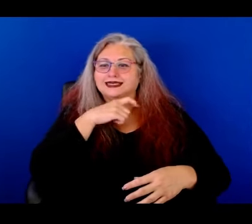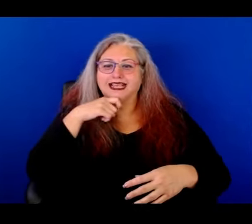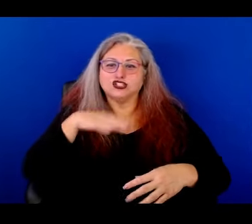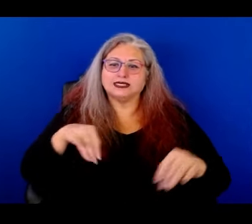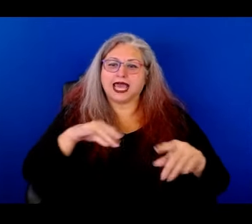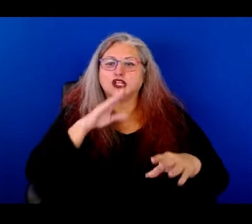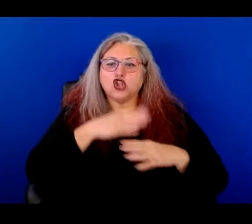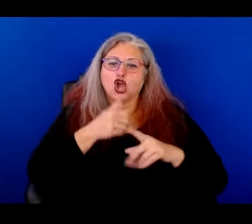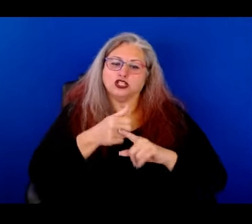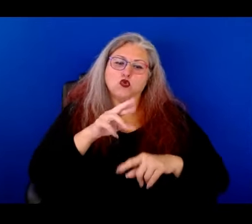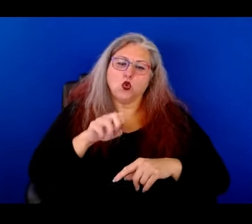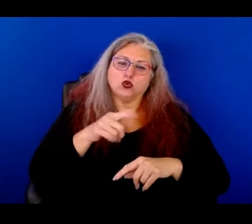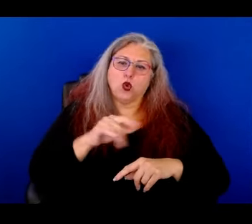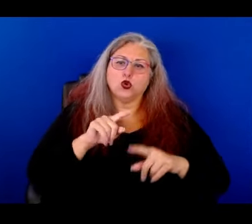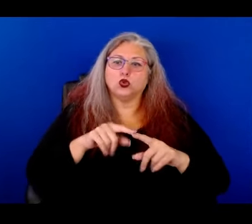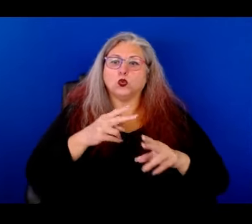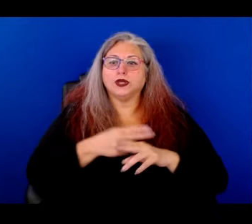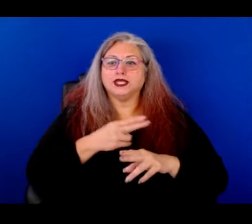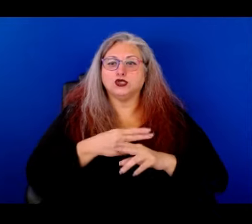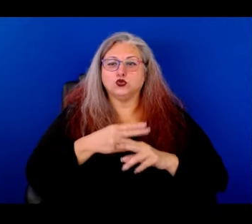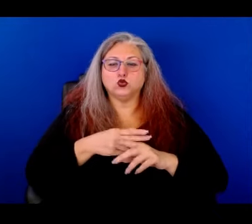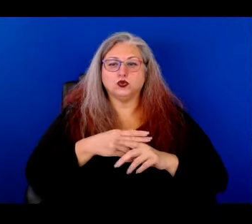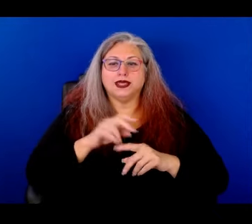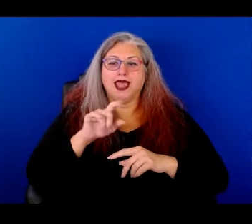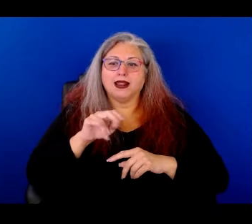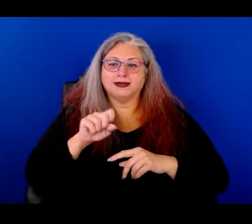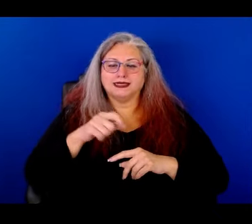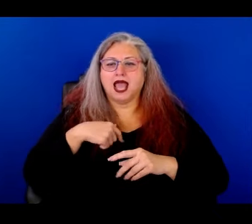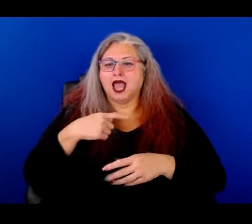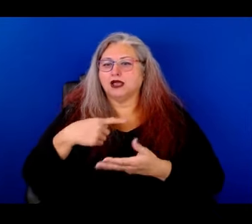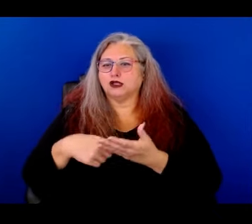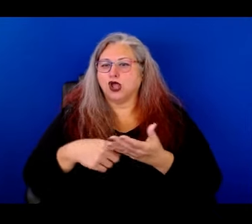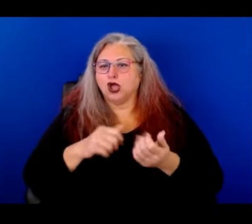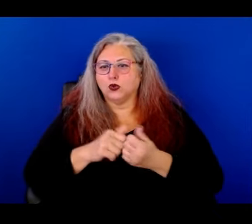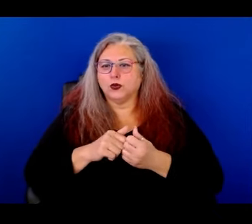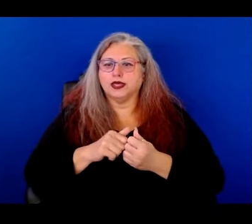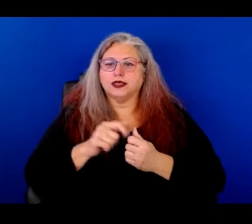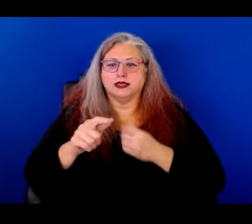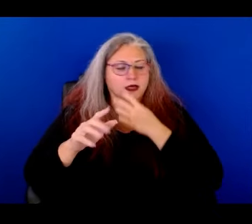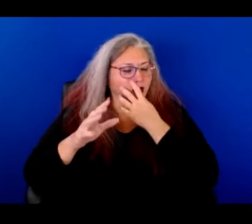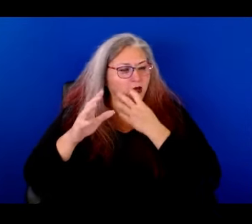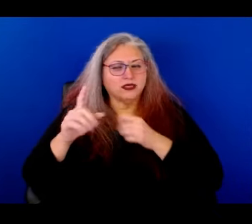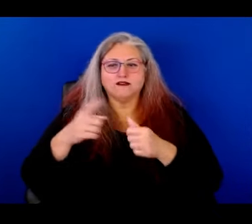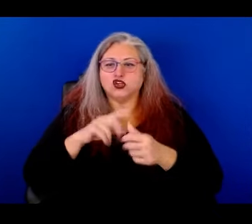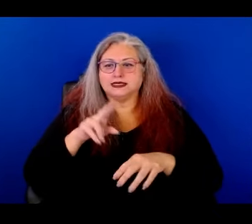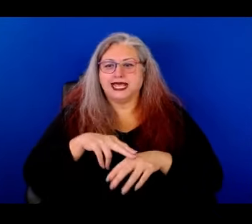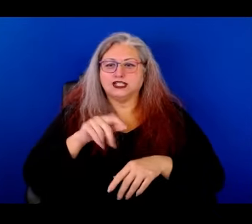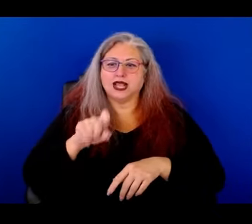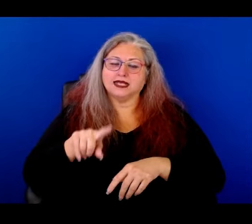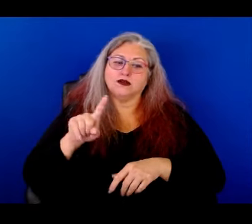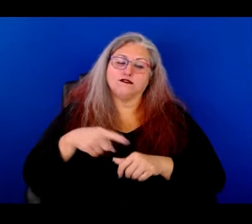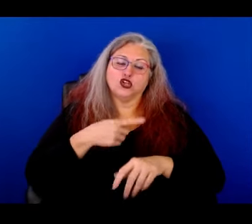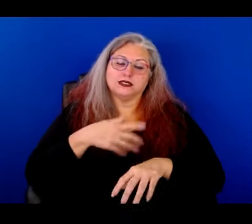gold. And the reason that we used elements was I consulted those First Beautiful. Nation women. And I asked the First Nation